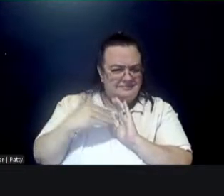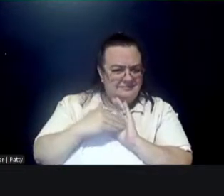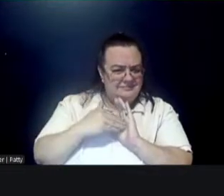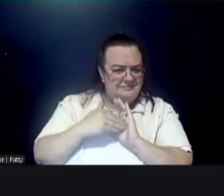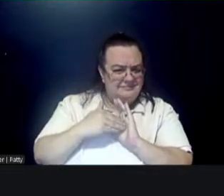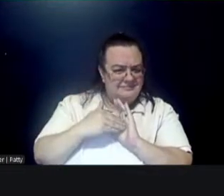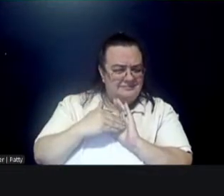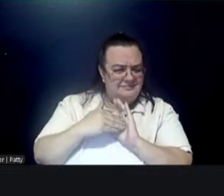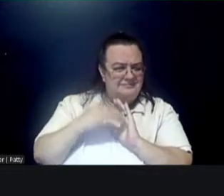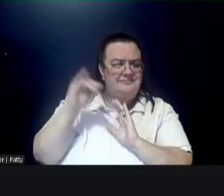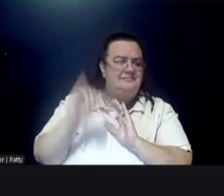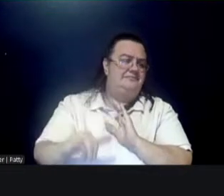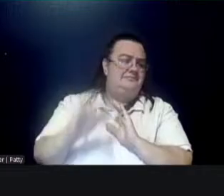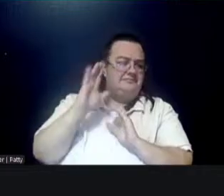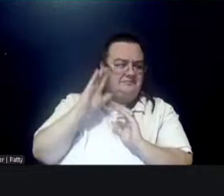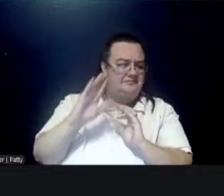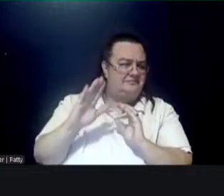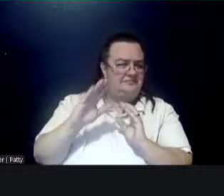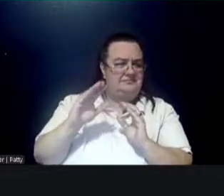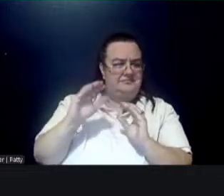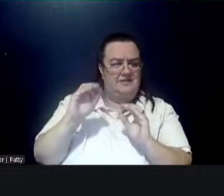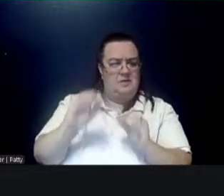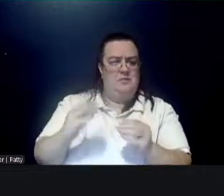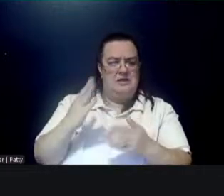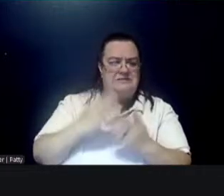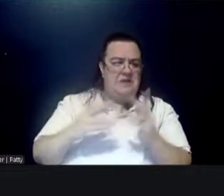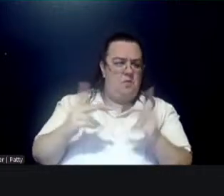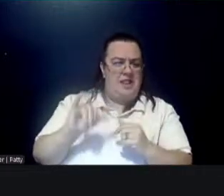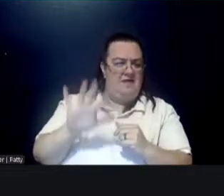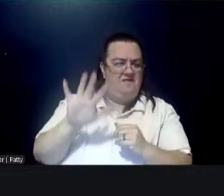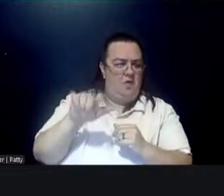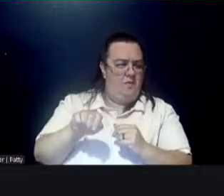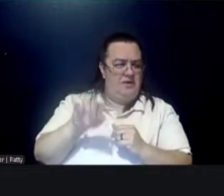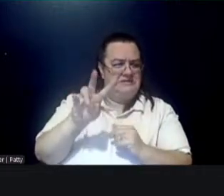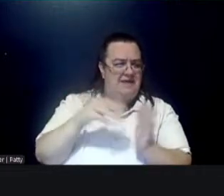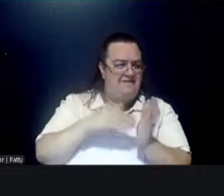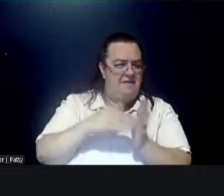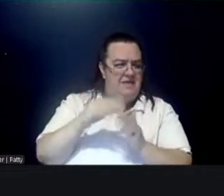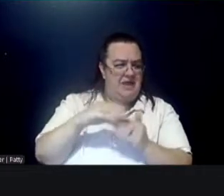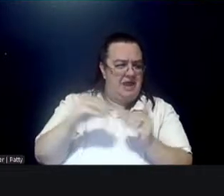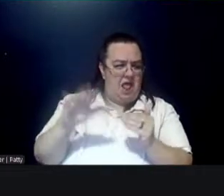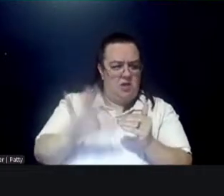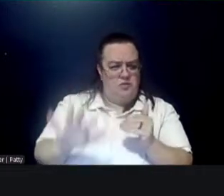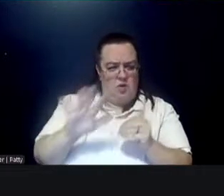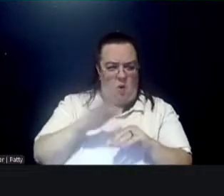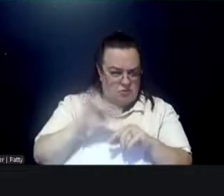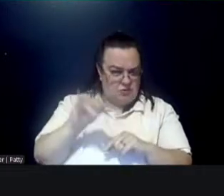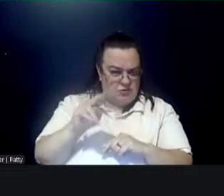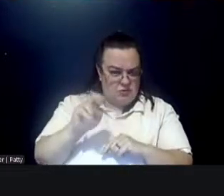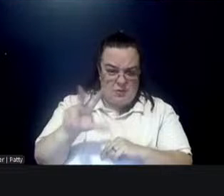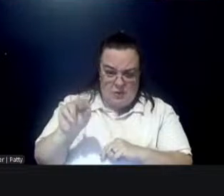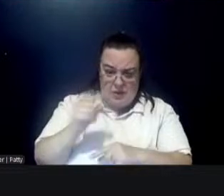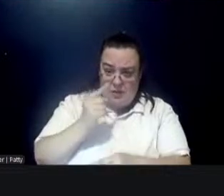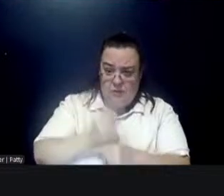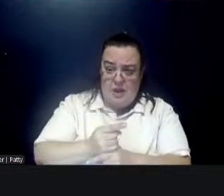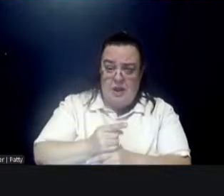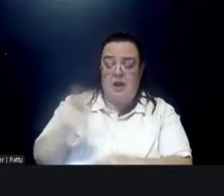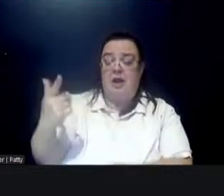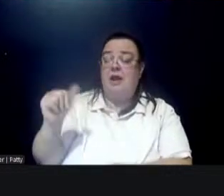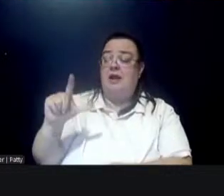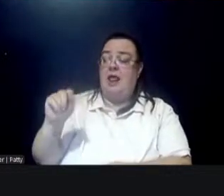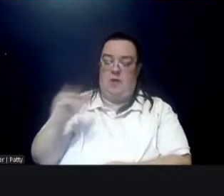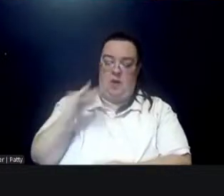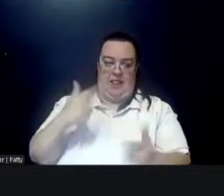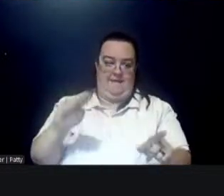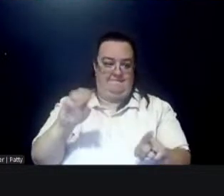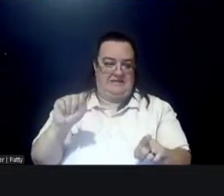$350,000, which would land us somewhere in the $4.7 million range on June 30th. I'll turn it over to Ms.